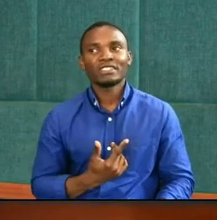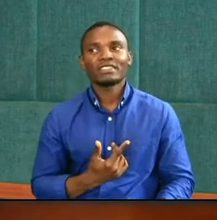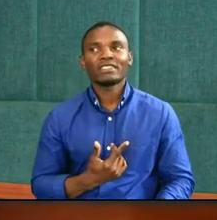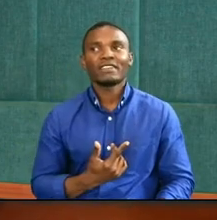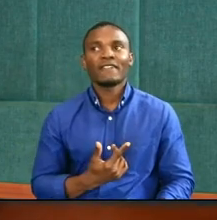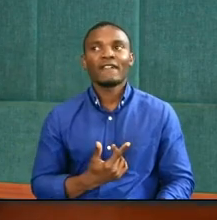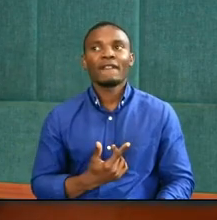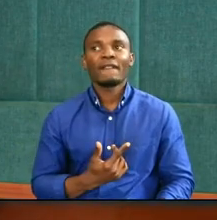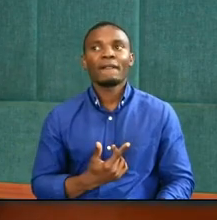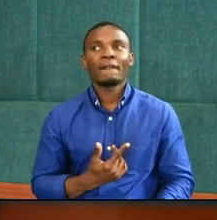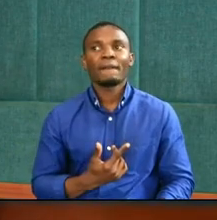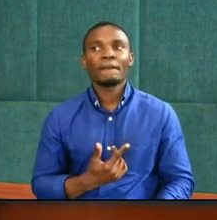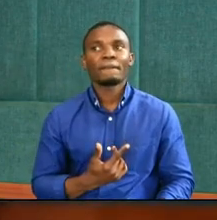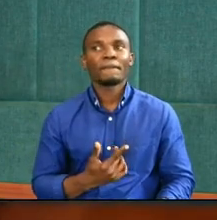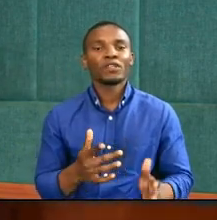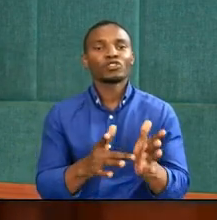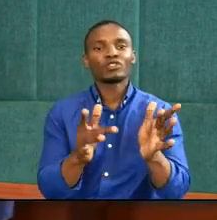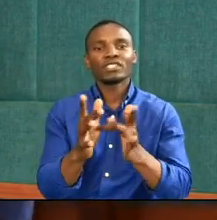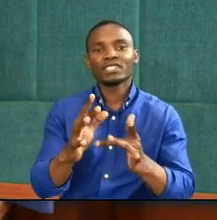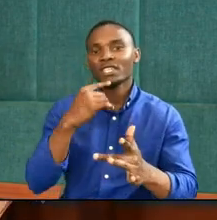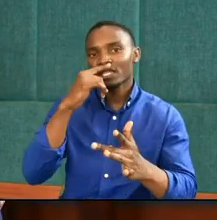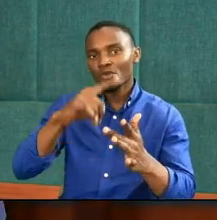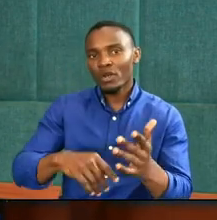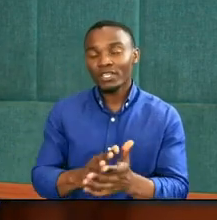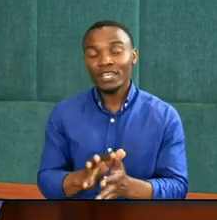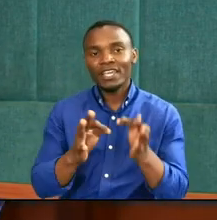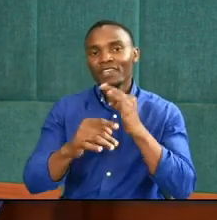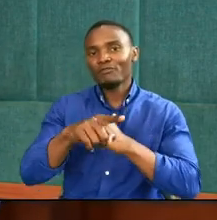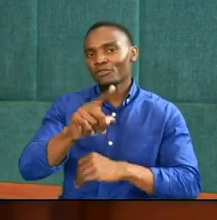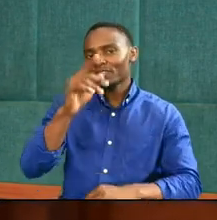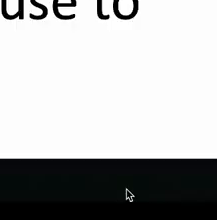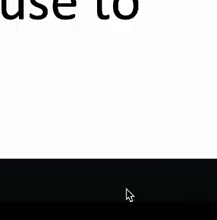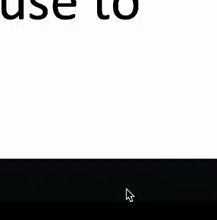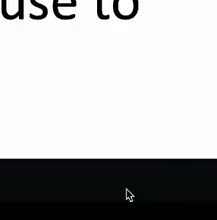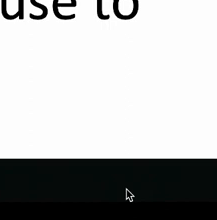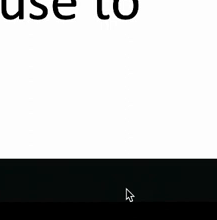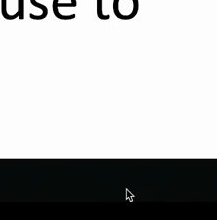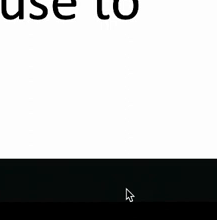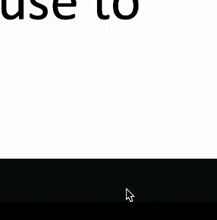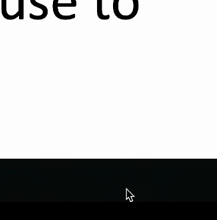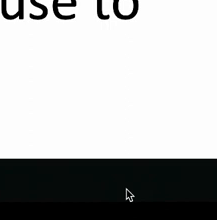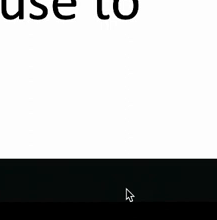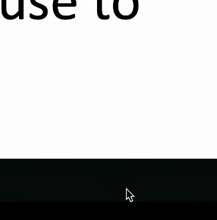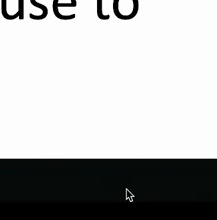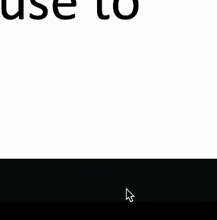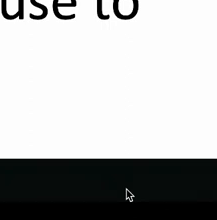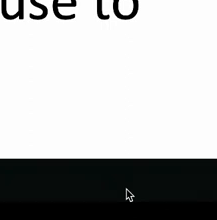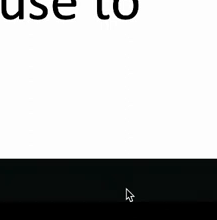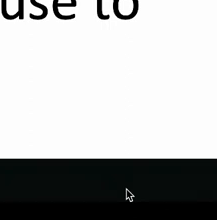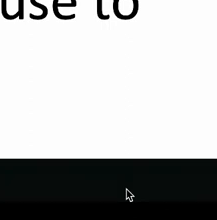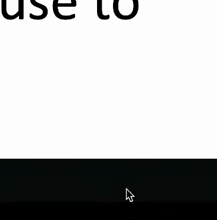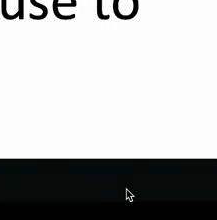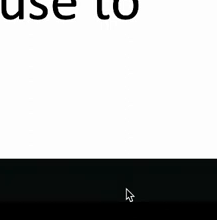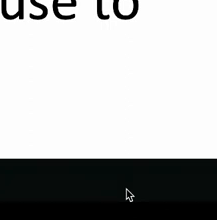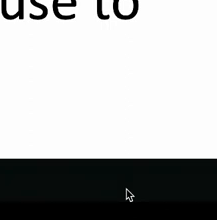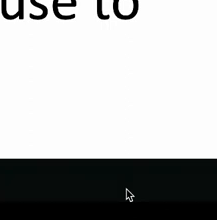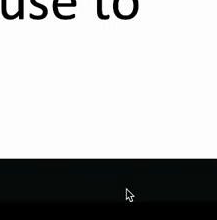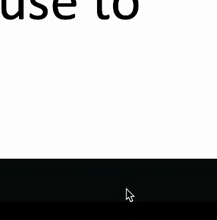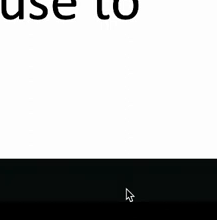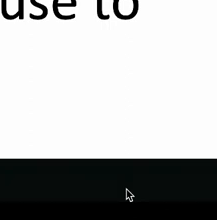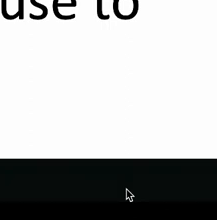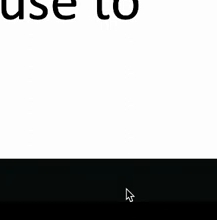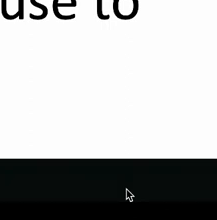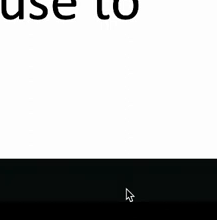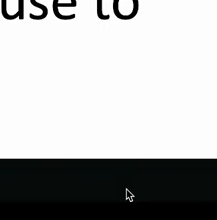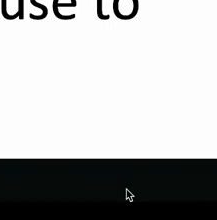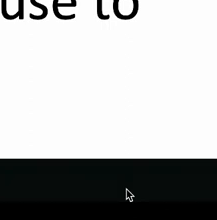with me? Good. So here's Jesus. If you know what hour the thief is coming to break